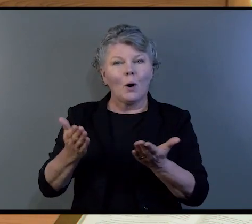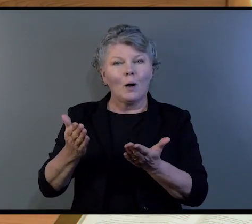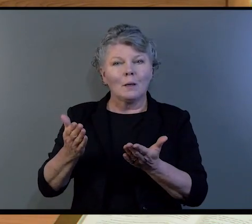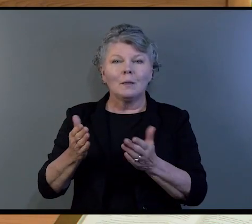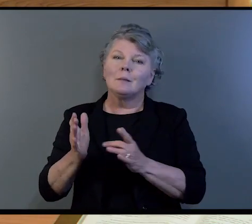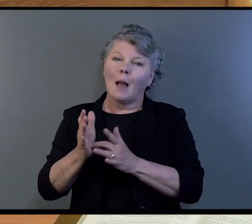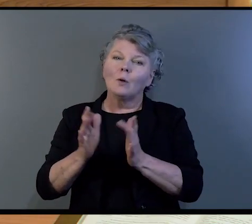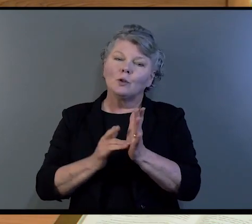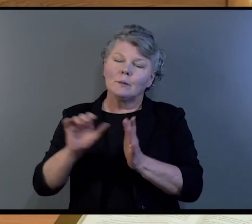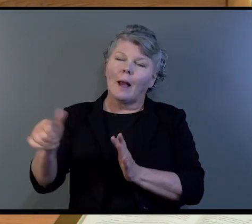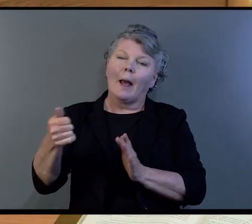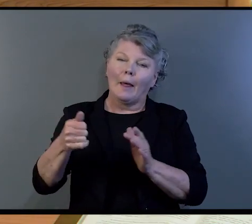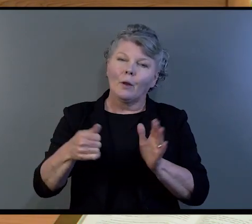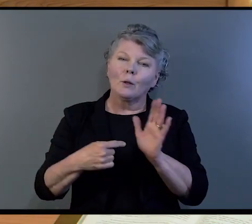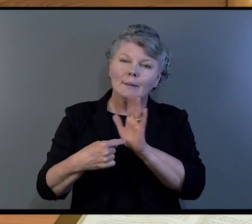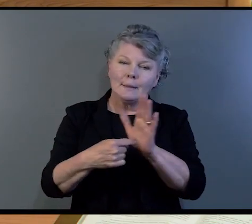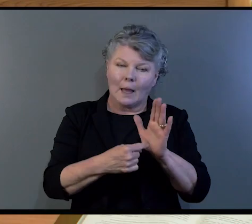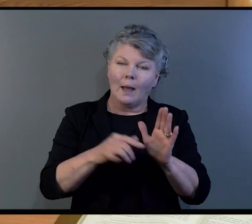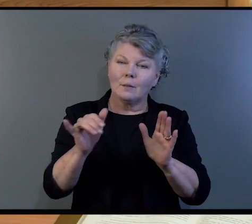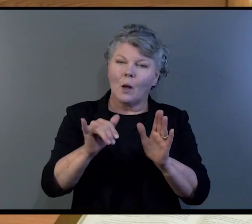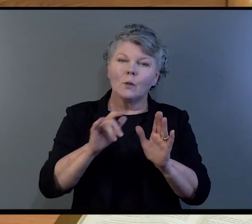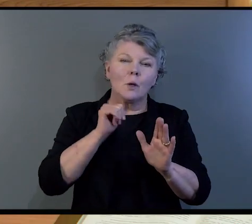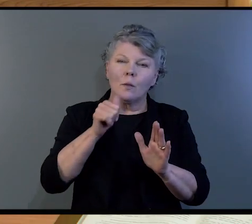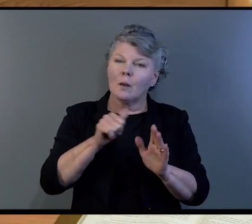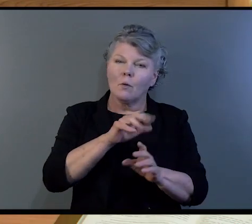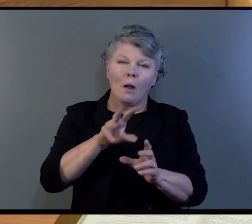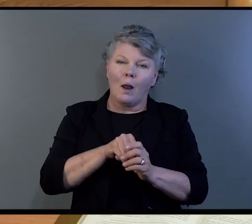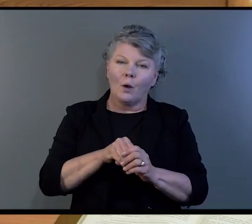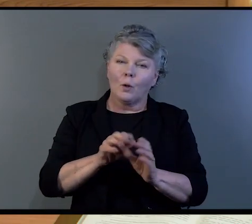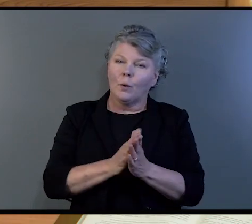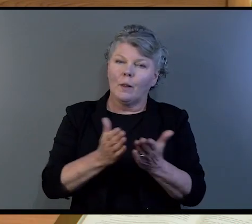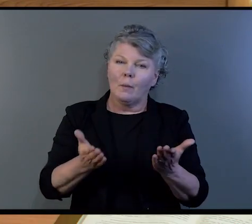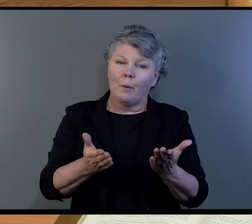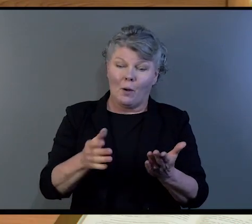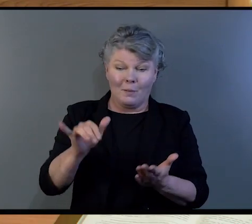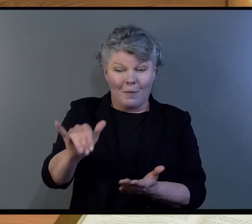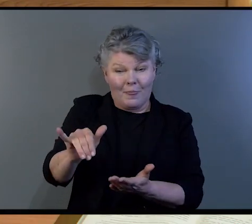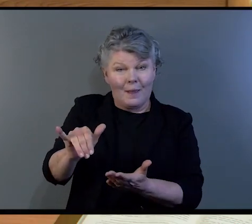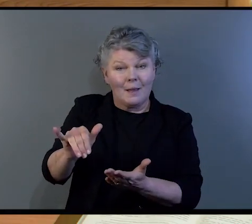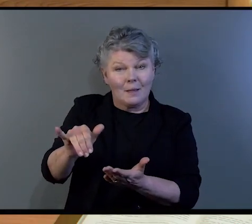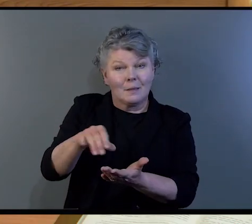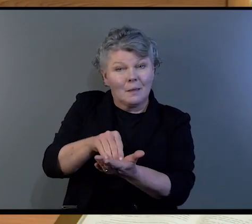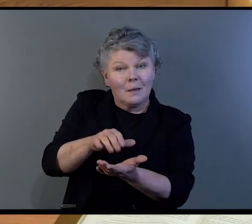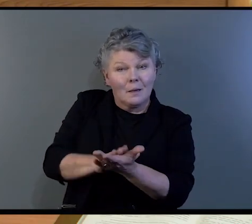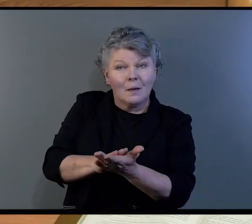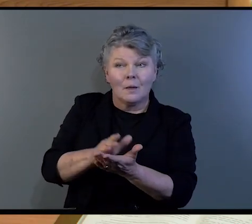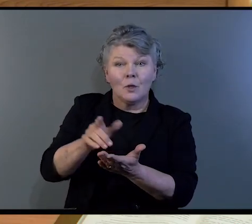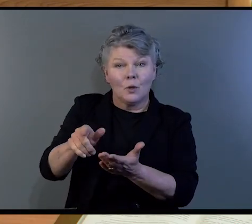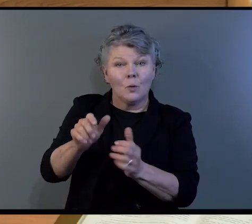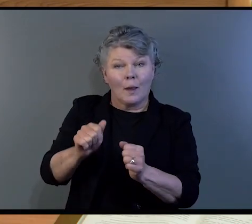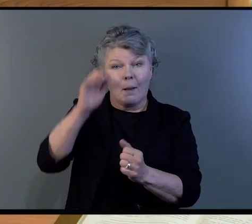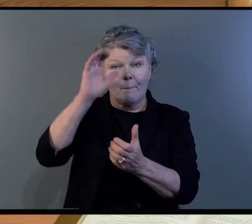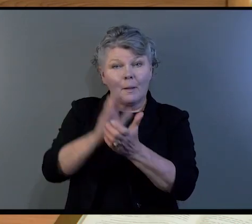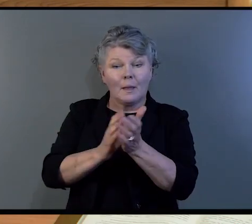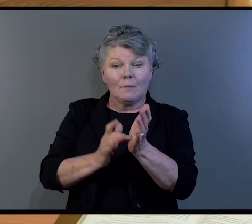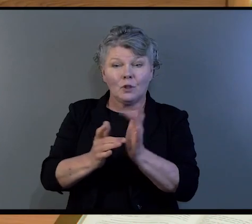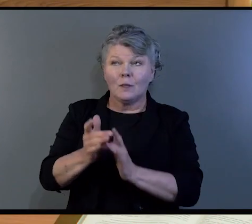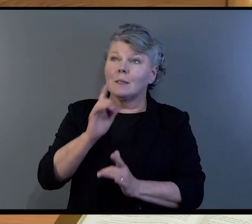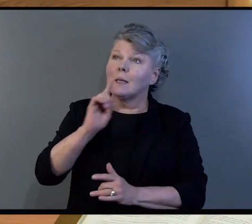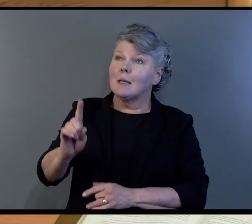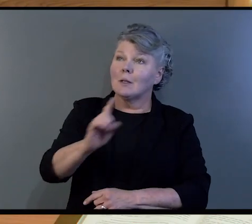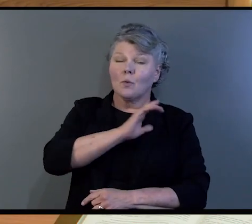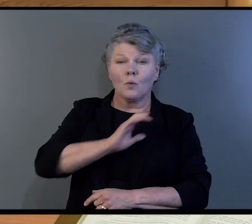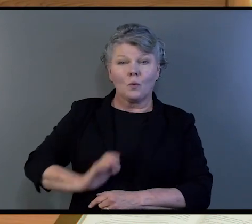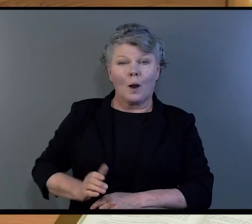of the disciples, which are not written in this book. But these are written so that you may believe that Jesus is the Christ, the Son of